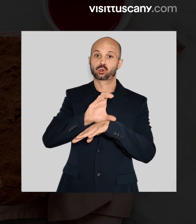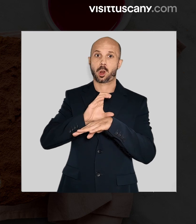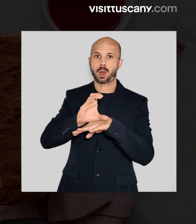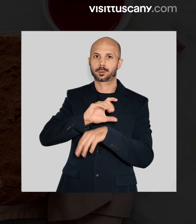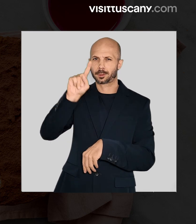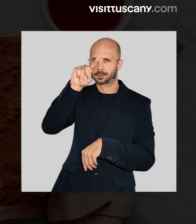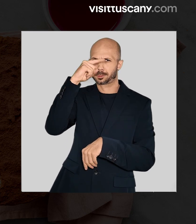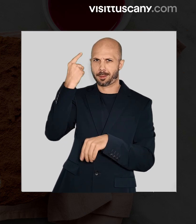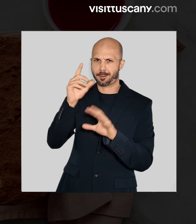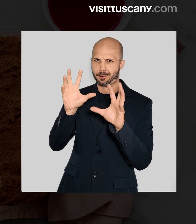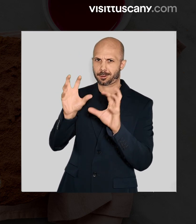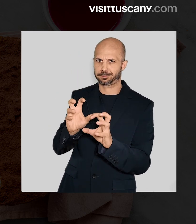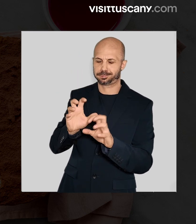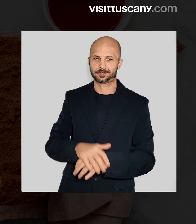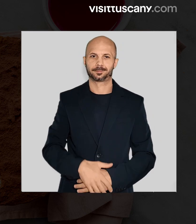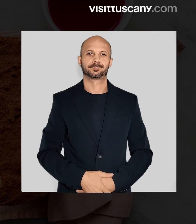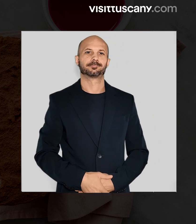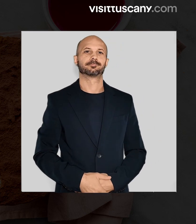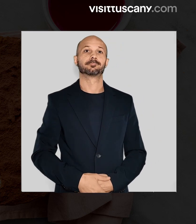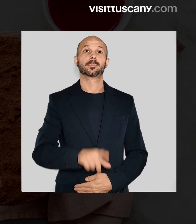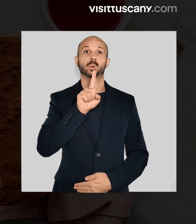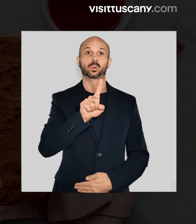70 grams of dark chocolate,